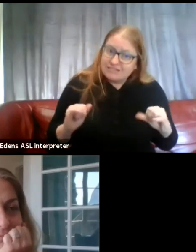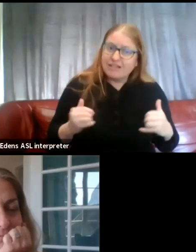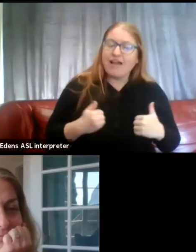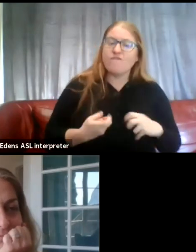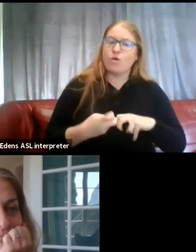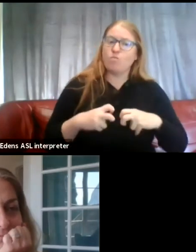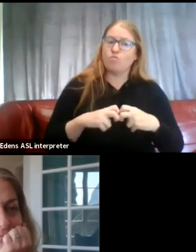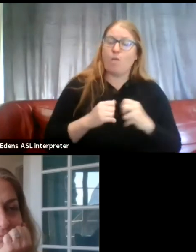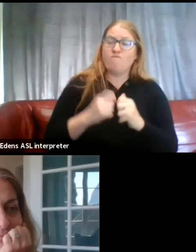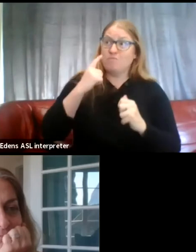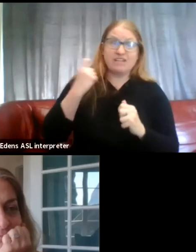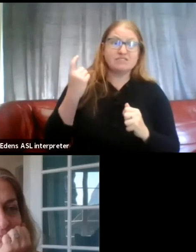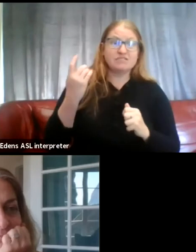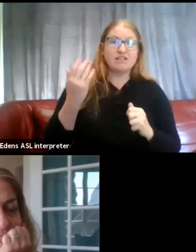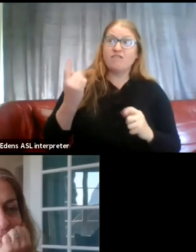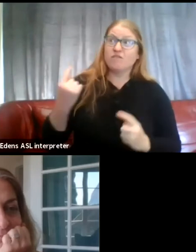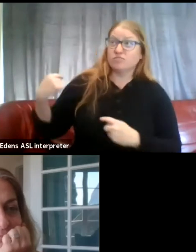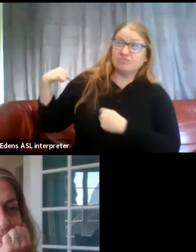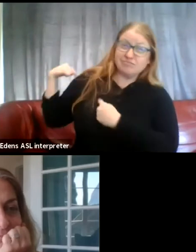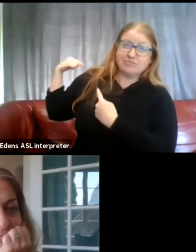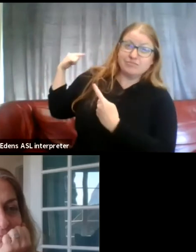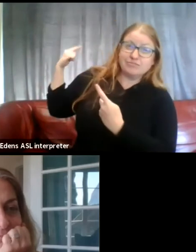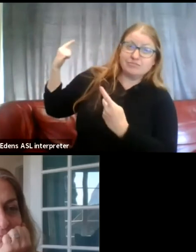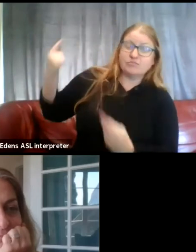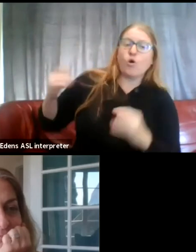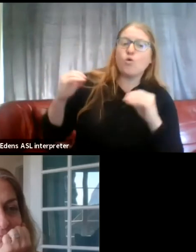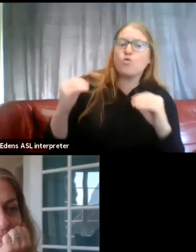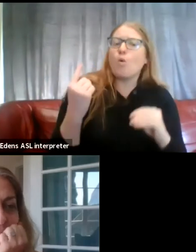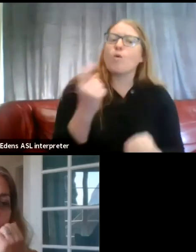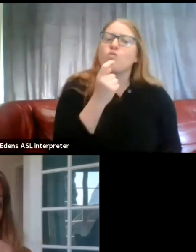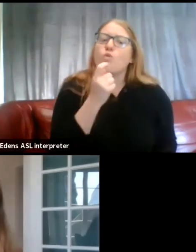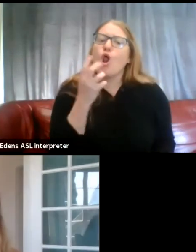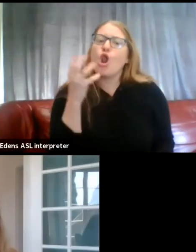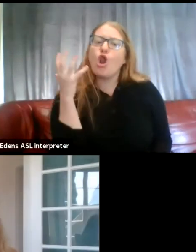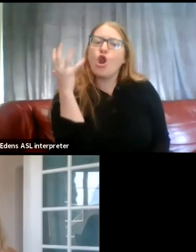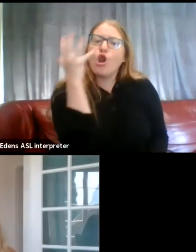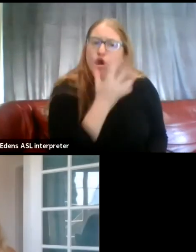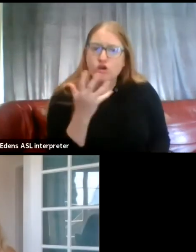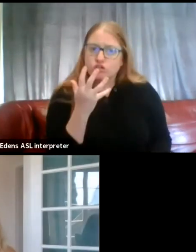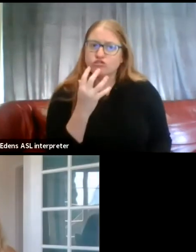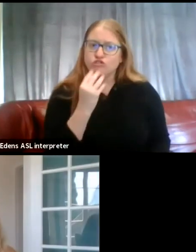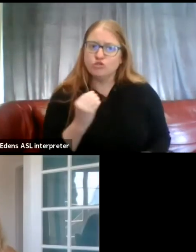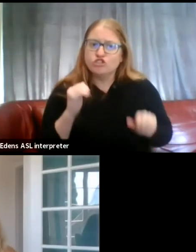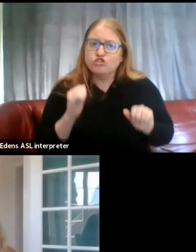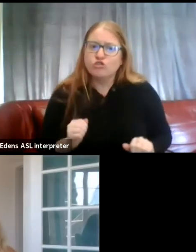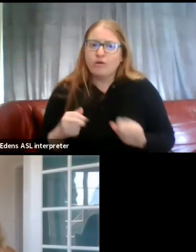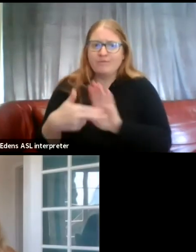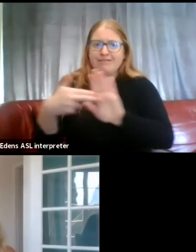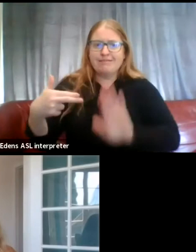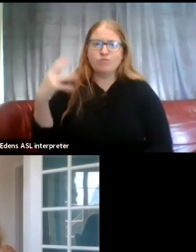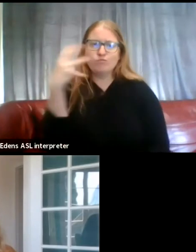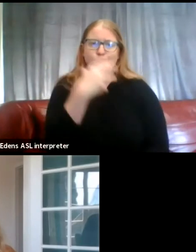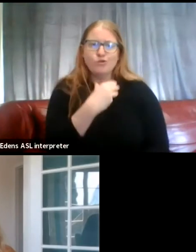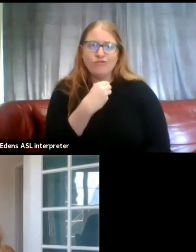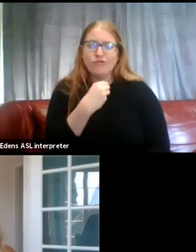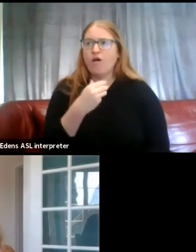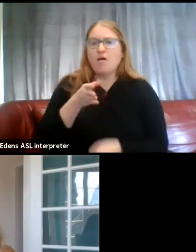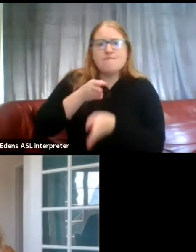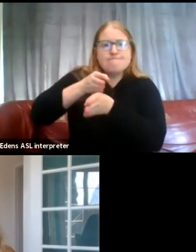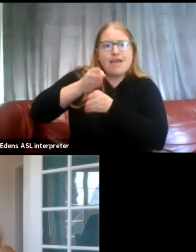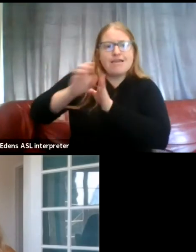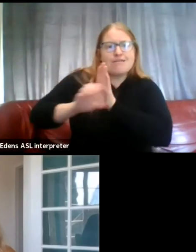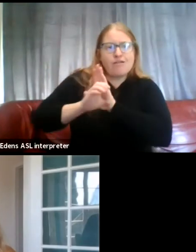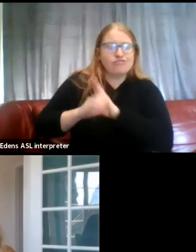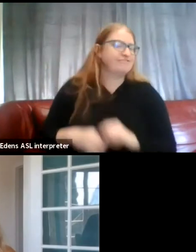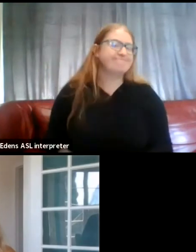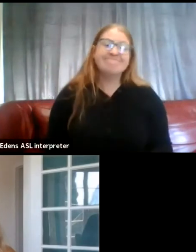time, nobody who looked Jewish could be considered beautiful or plausible as a main character. So that in itself does